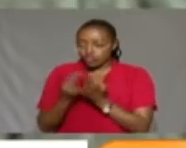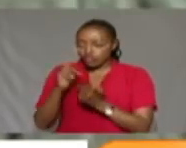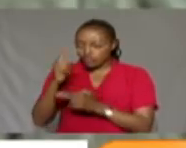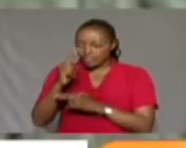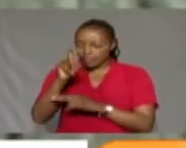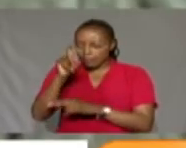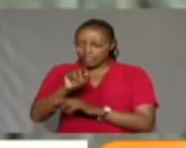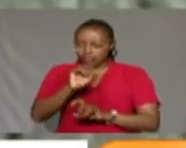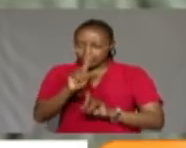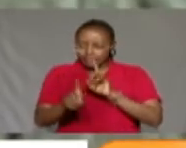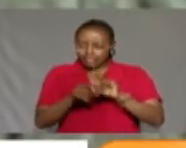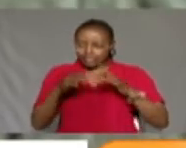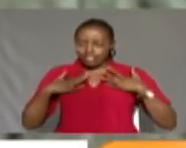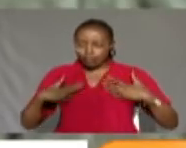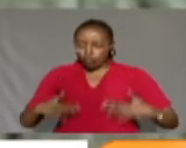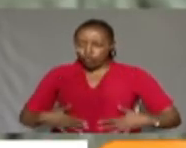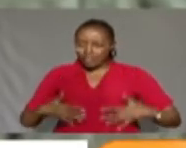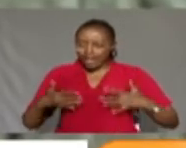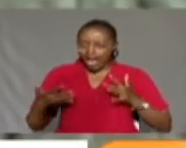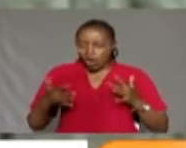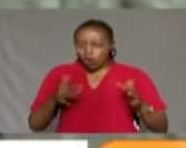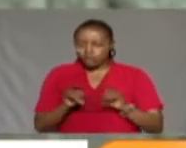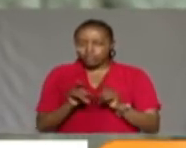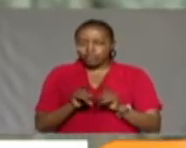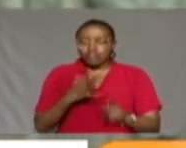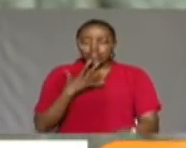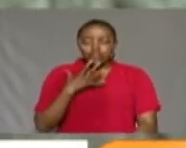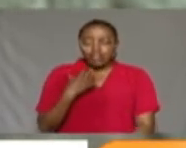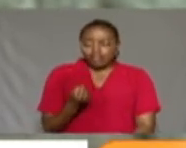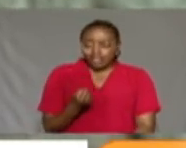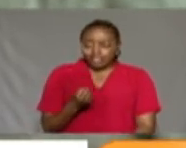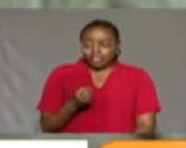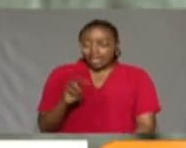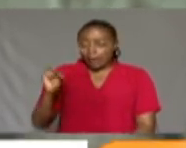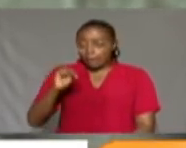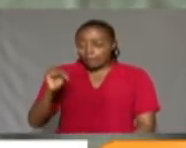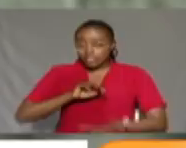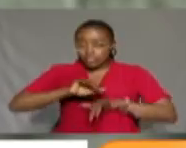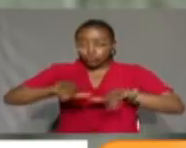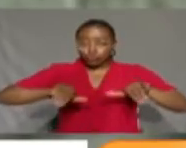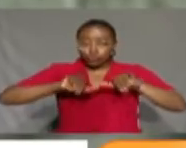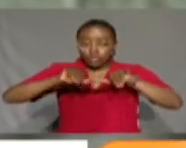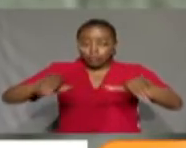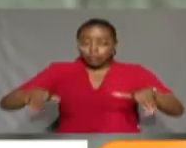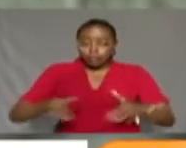test involving a 500-meter swim,